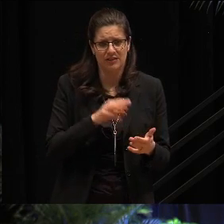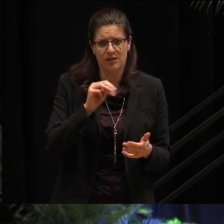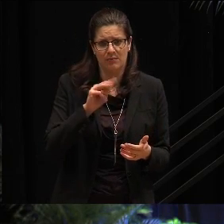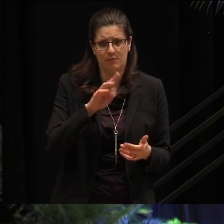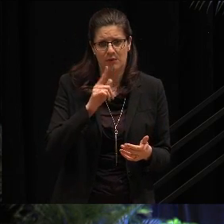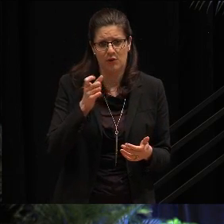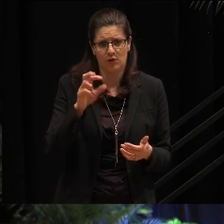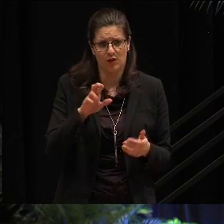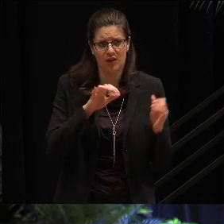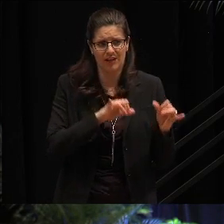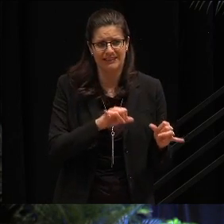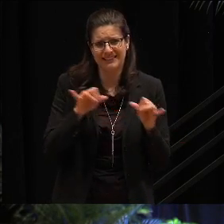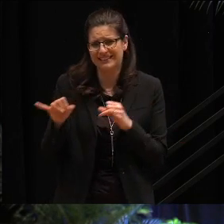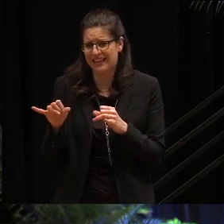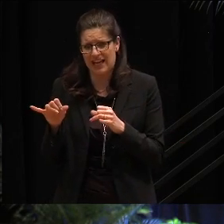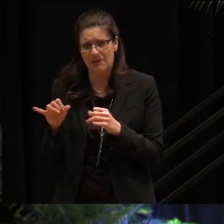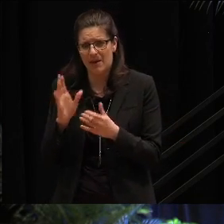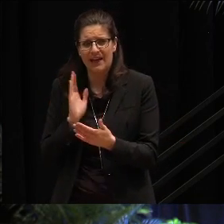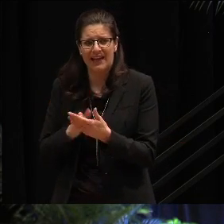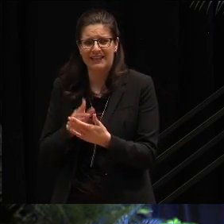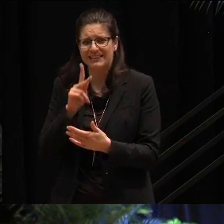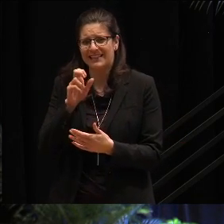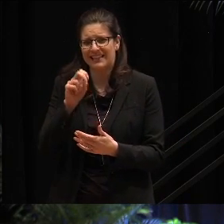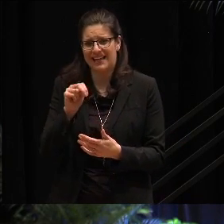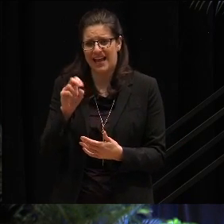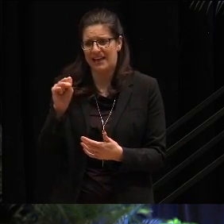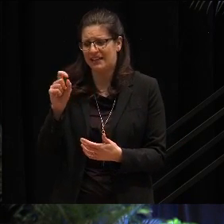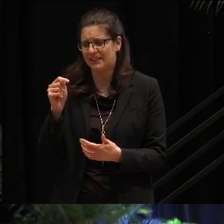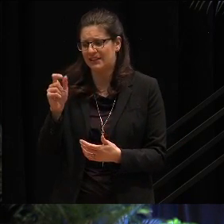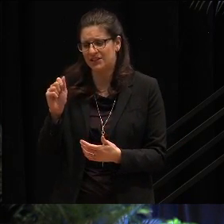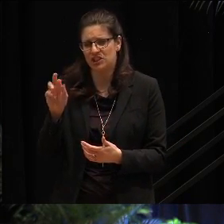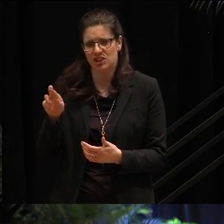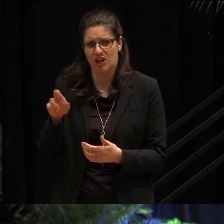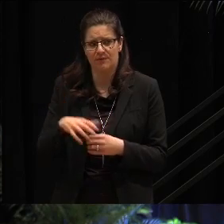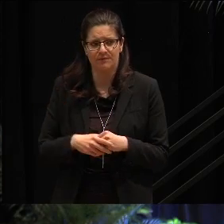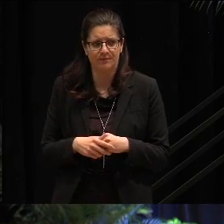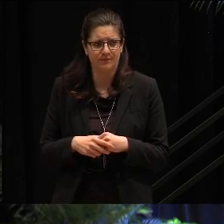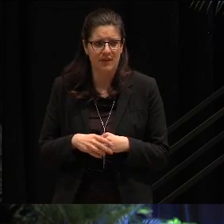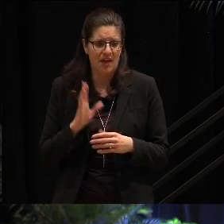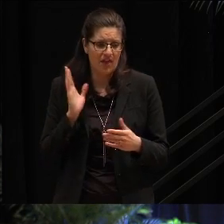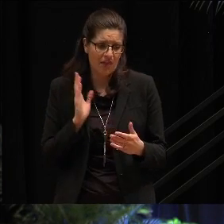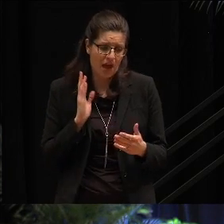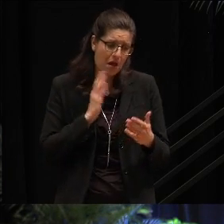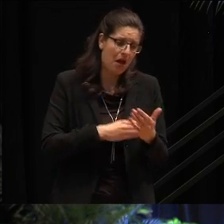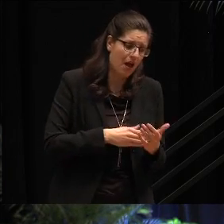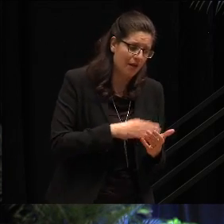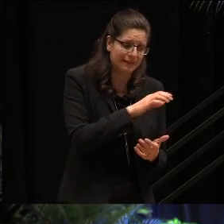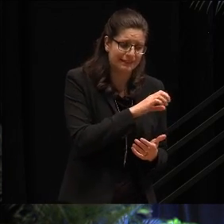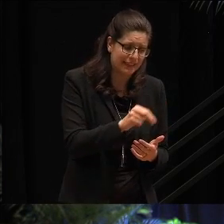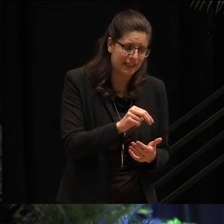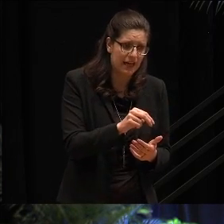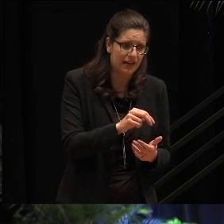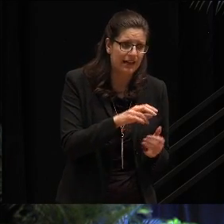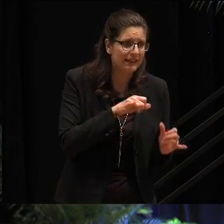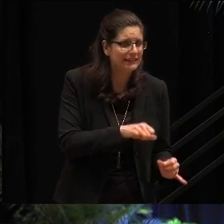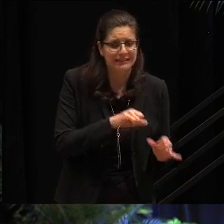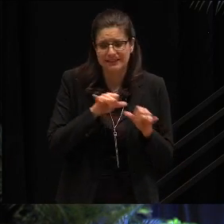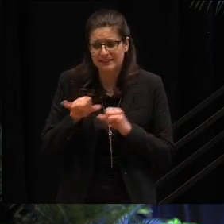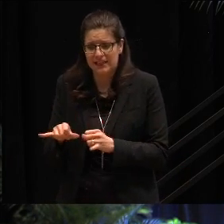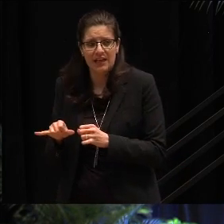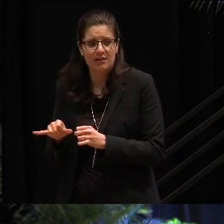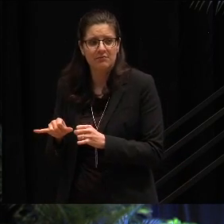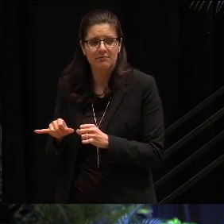than the attacks upon Ken Starr, right? No different at all. The attacks upon CNN are no different